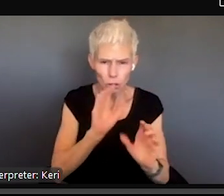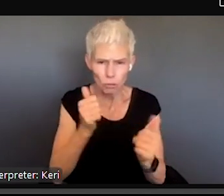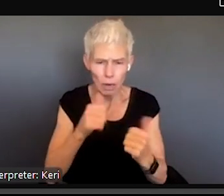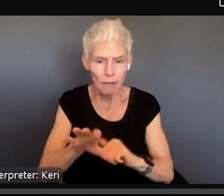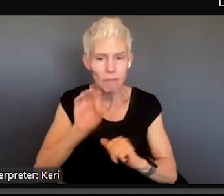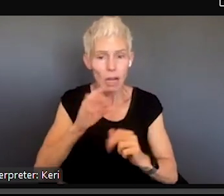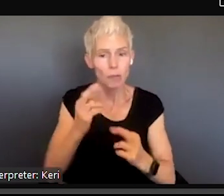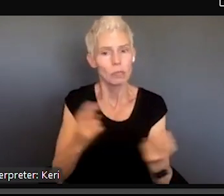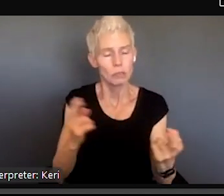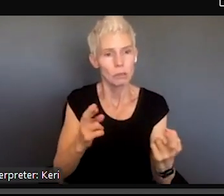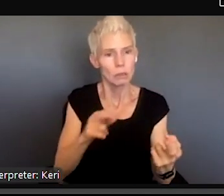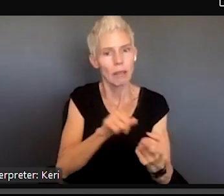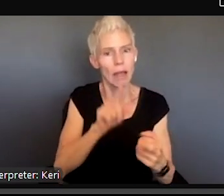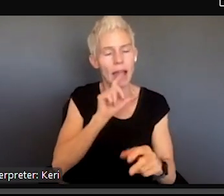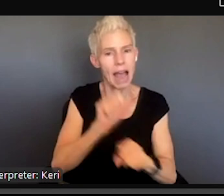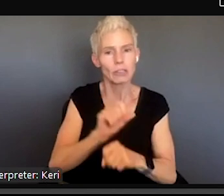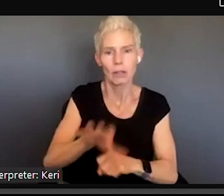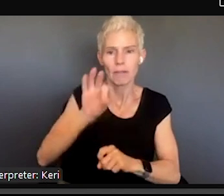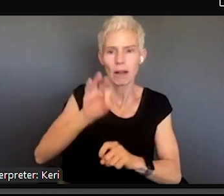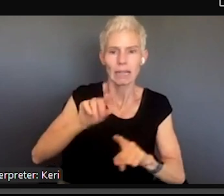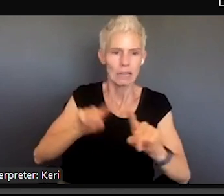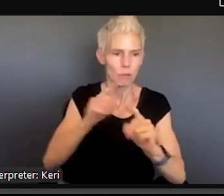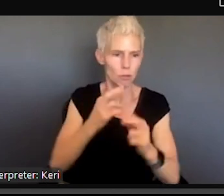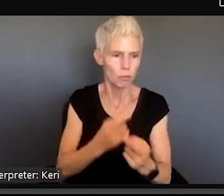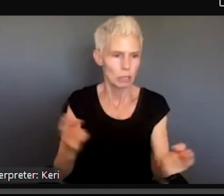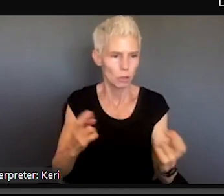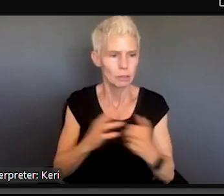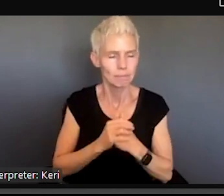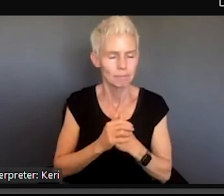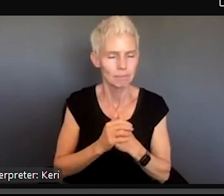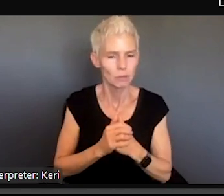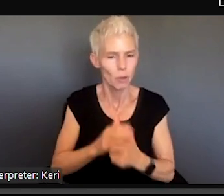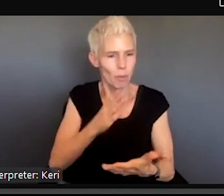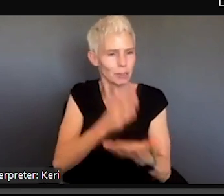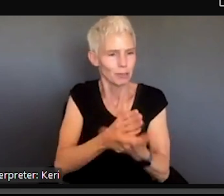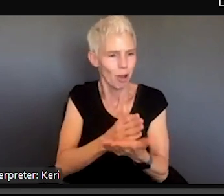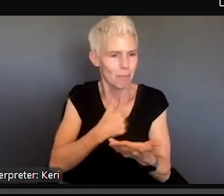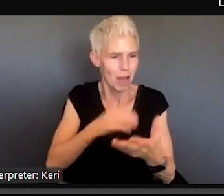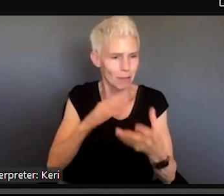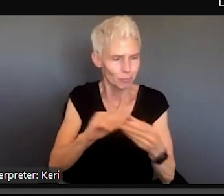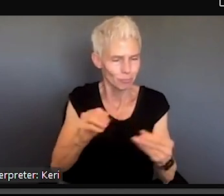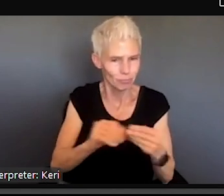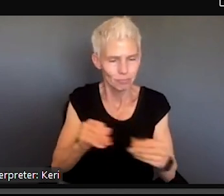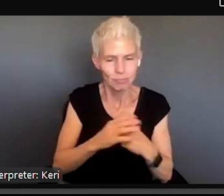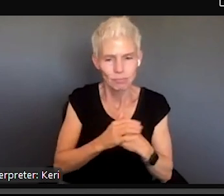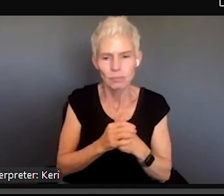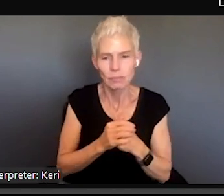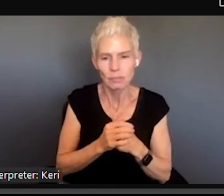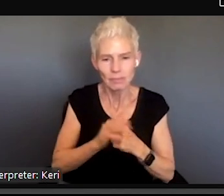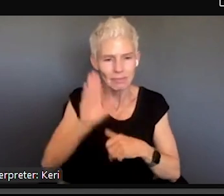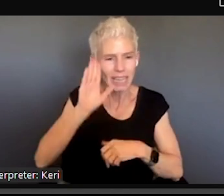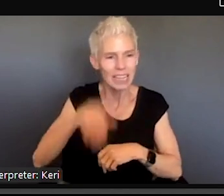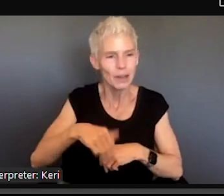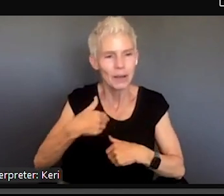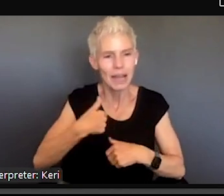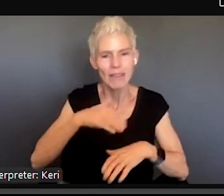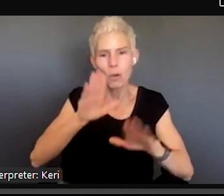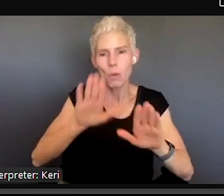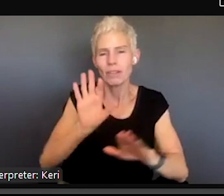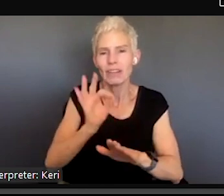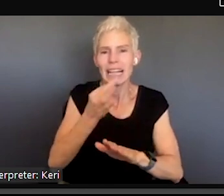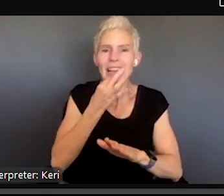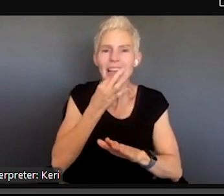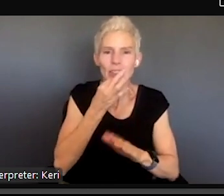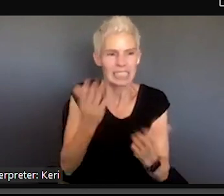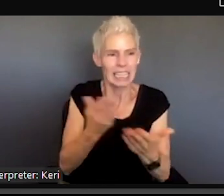find them. Okay, so I will stop there because I know that we've got wonderful experts on here that I would